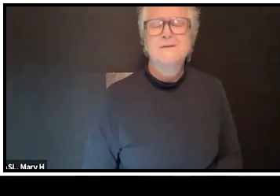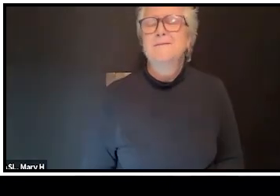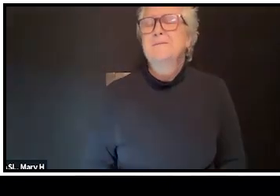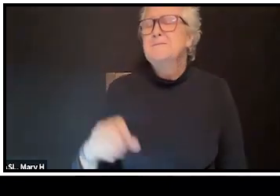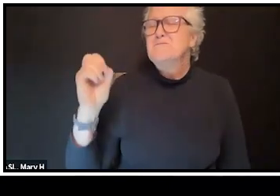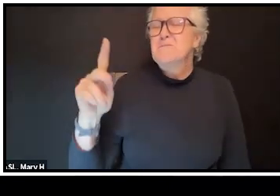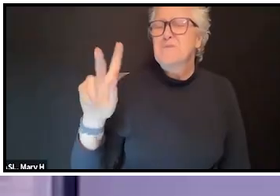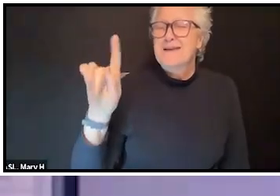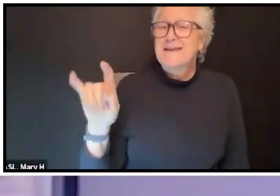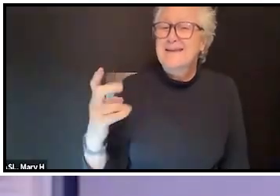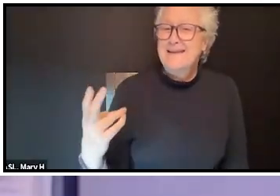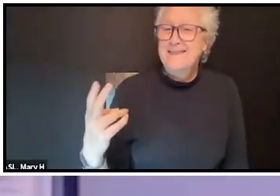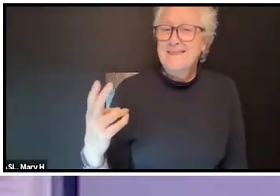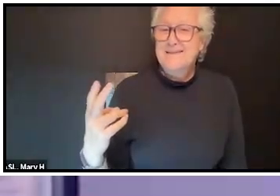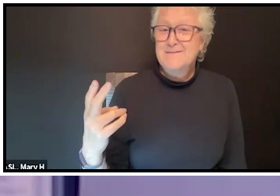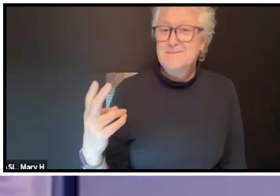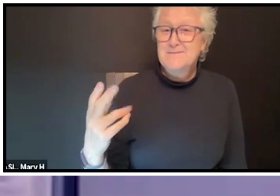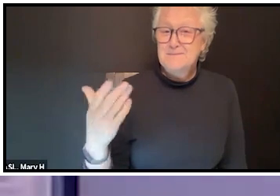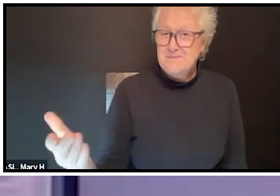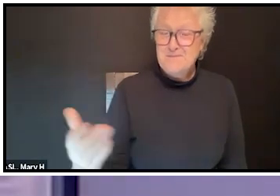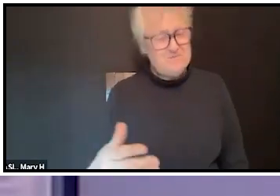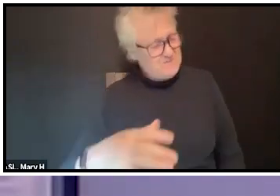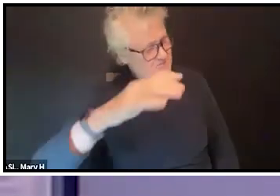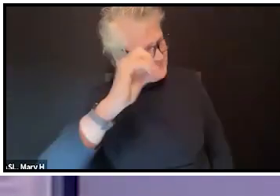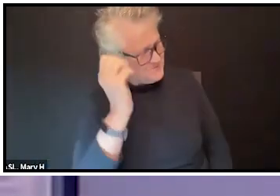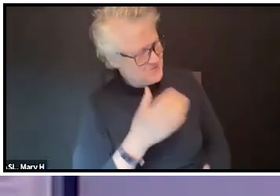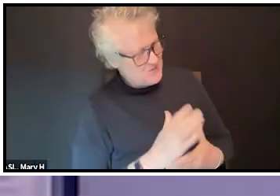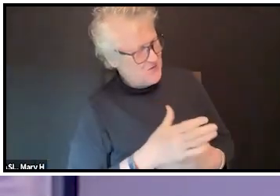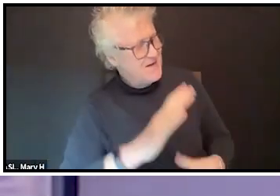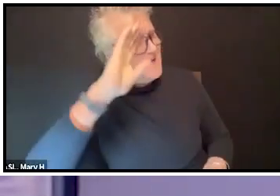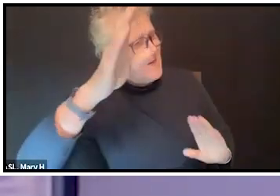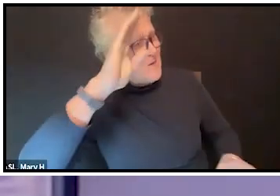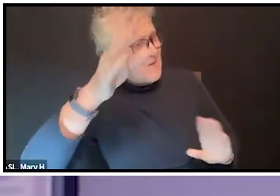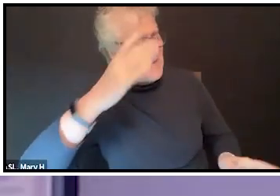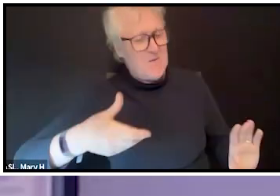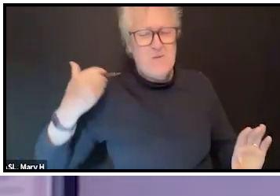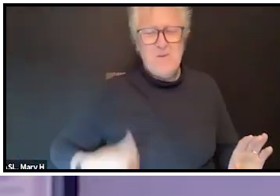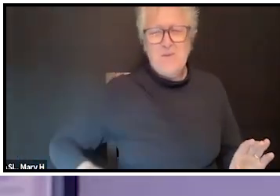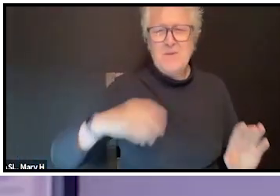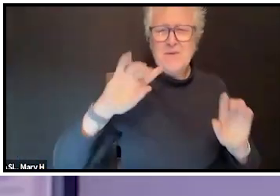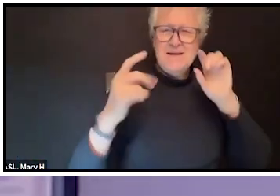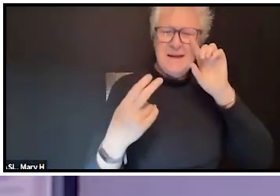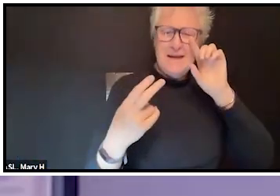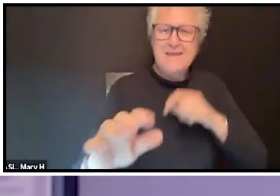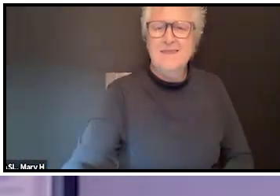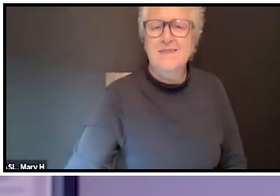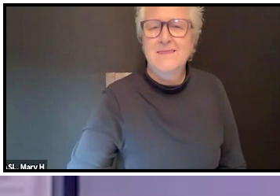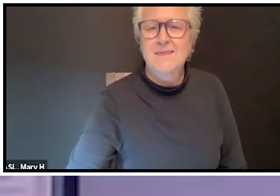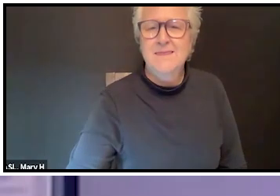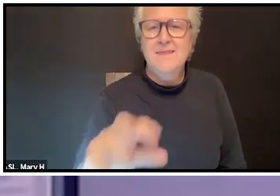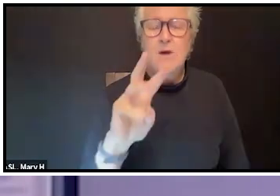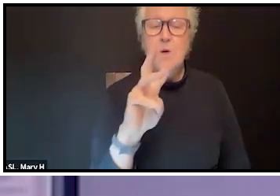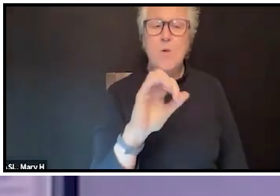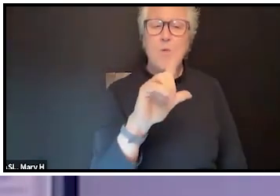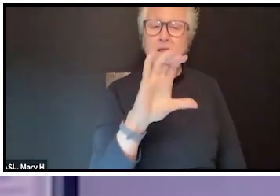go ahead? All right. Hello, my name's Keith Wilcox. I'm the president of Advocates in